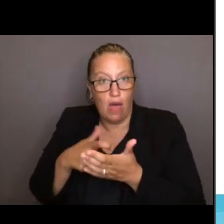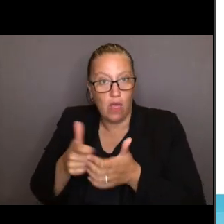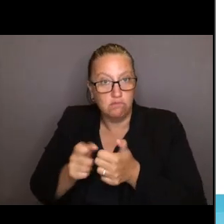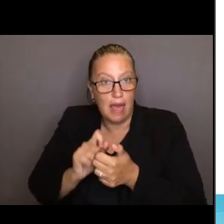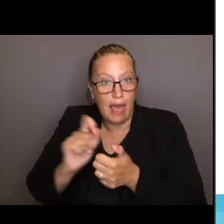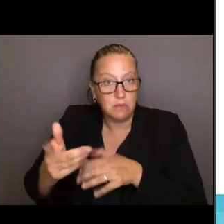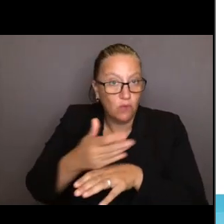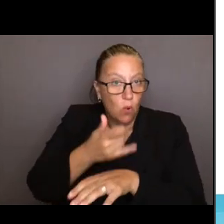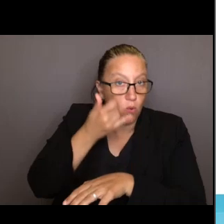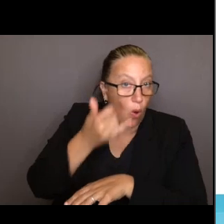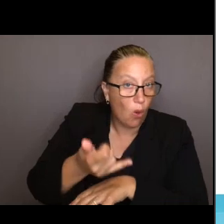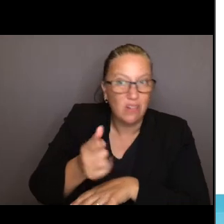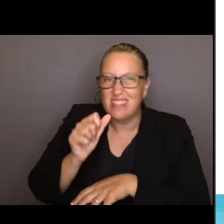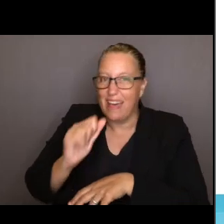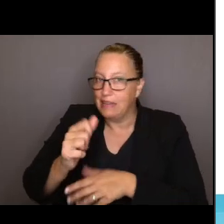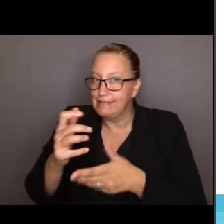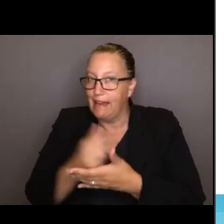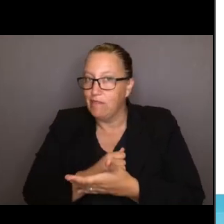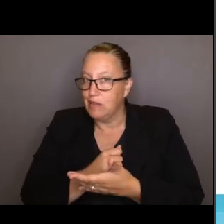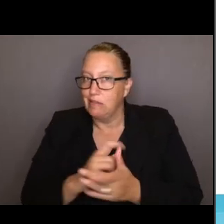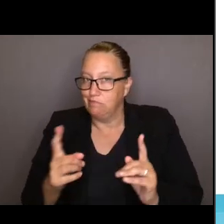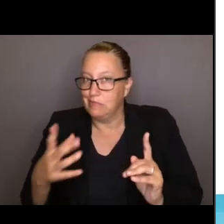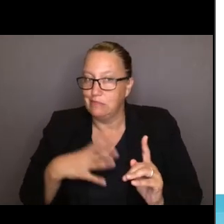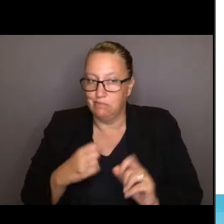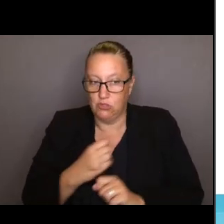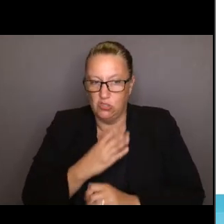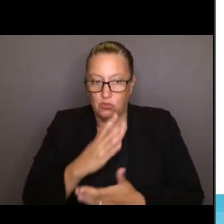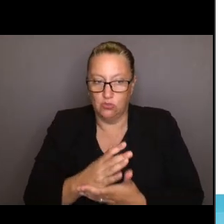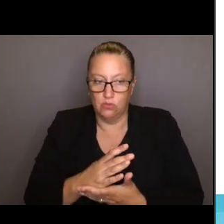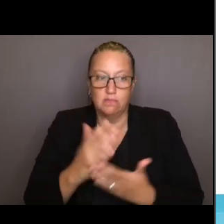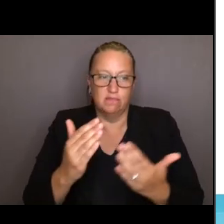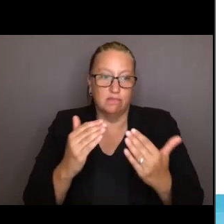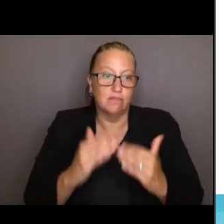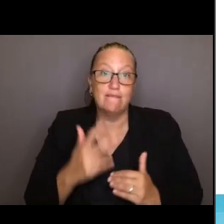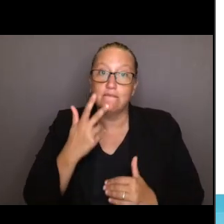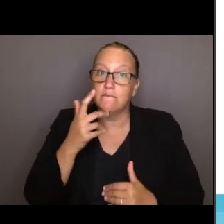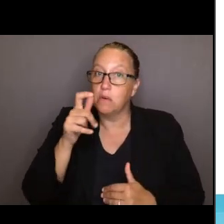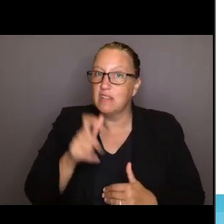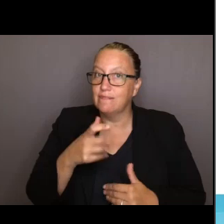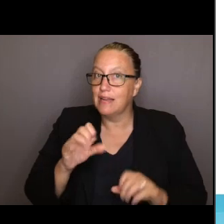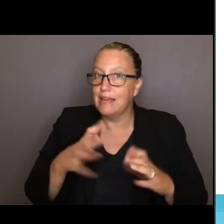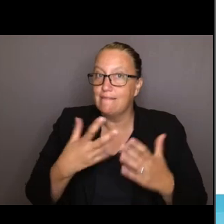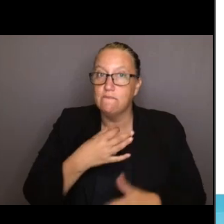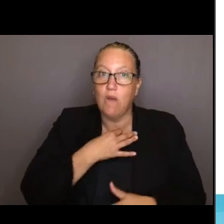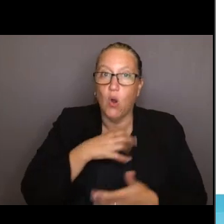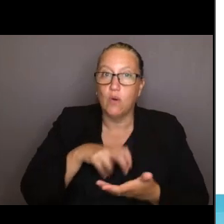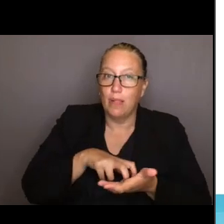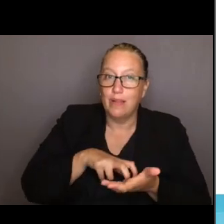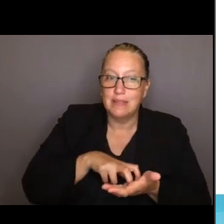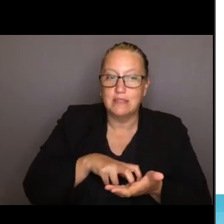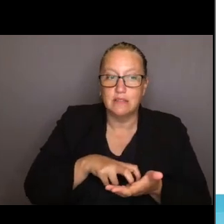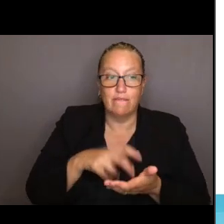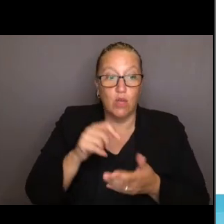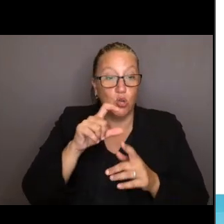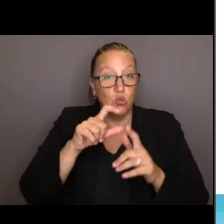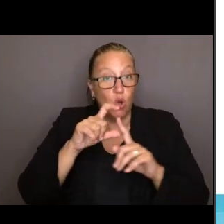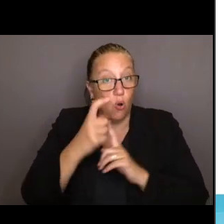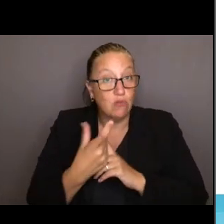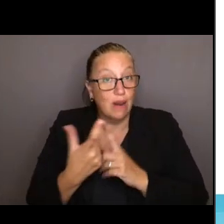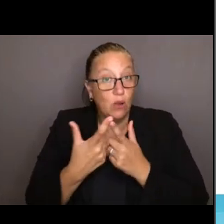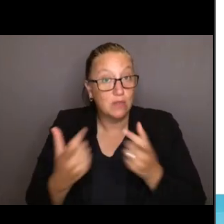added vulnerabilities, culturally or linguistically diverse, do they need an interpreter? We can make those arrangements and accept